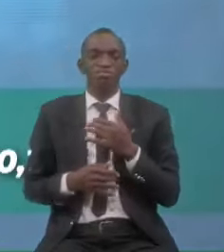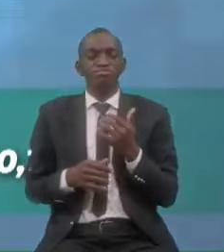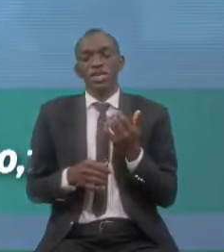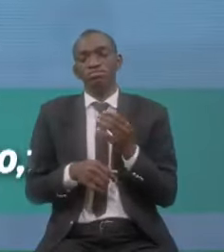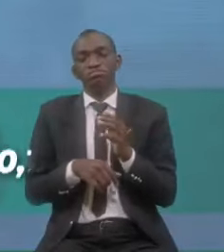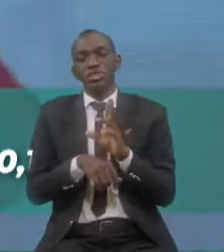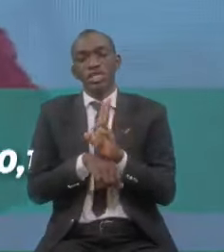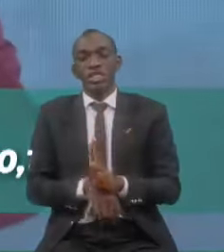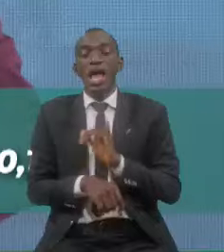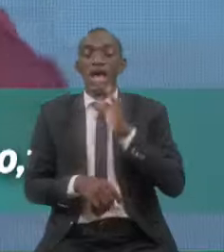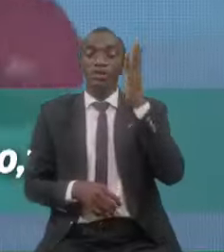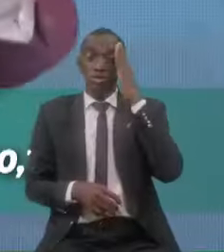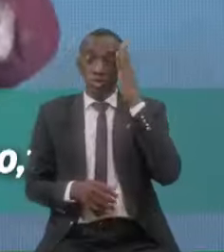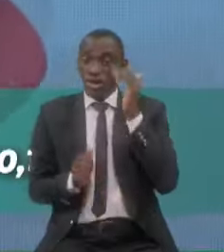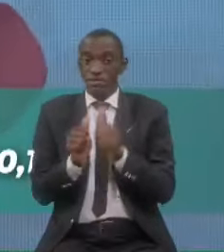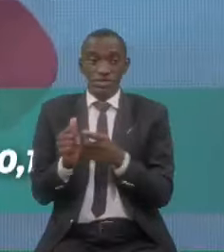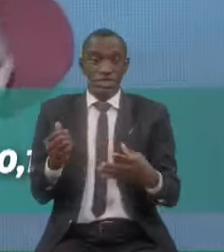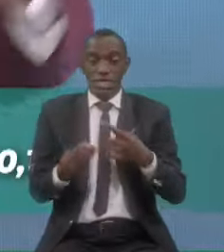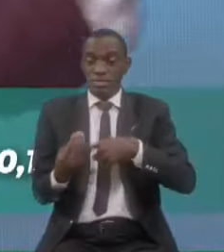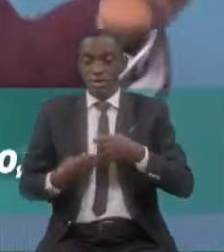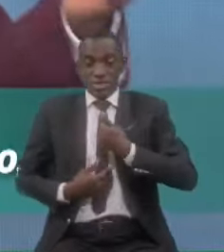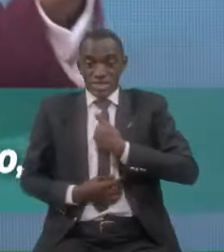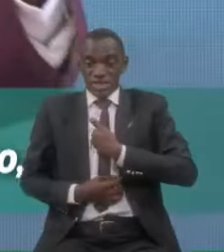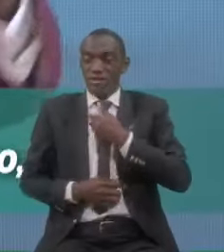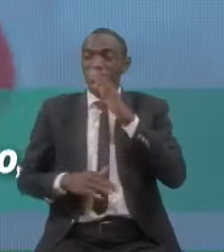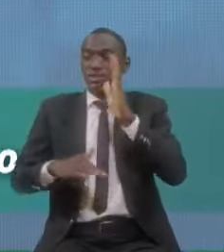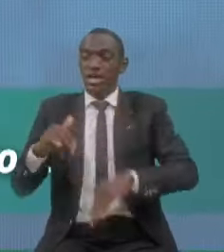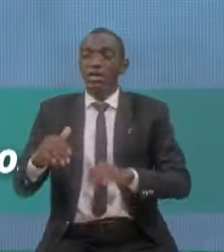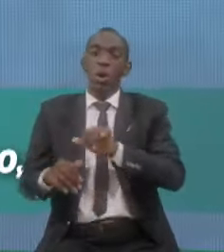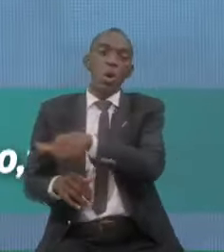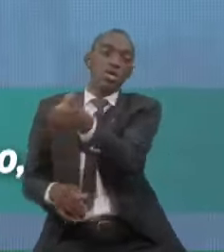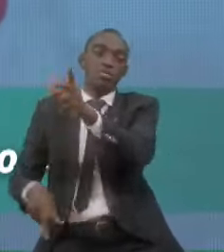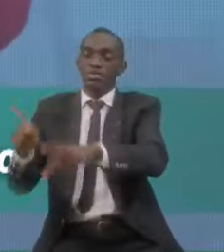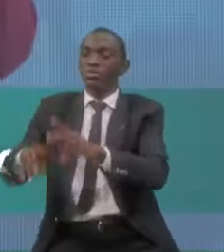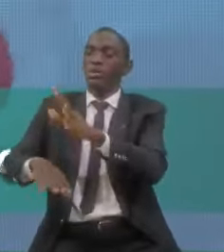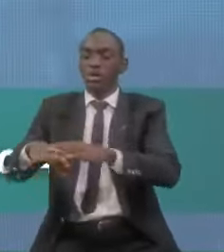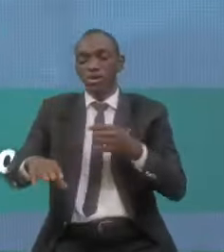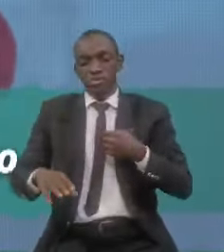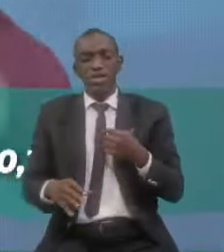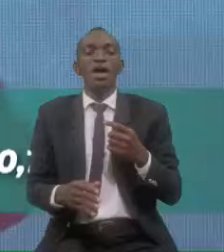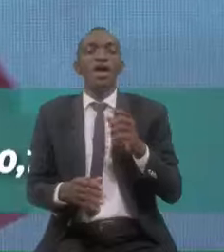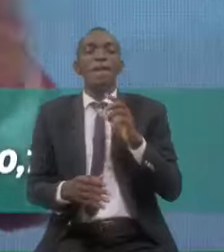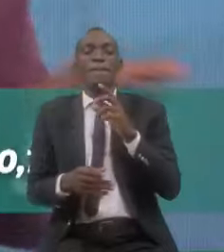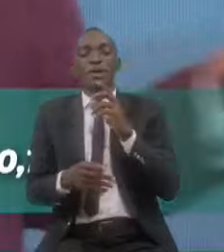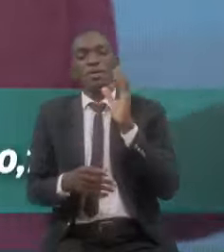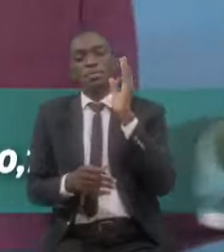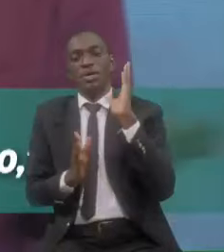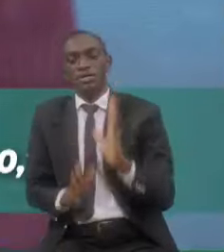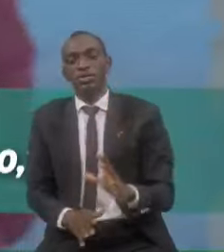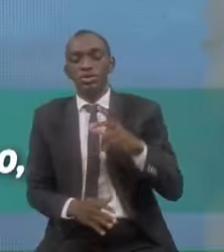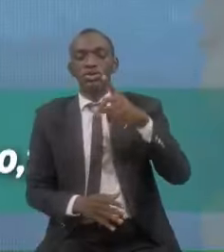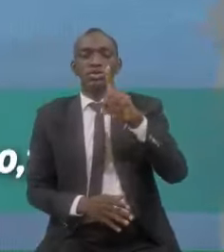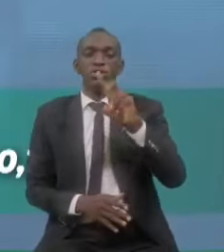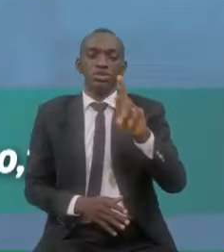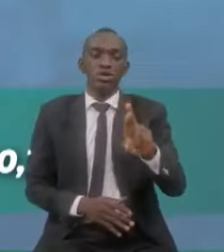more than the people that call me Pastor Dr. William F. Kumuyi. What do they